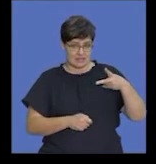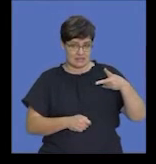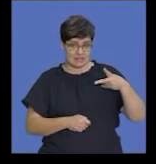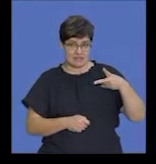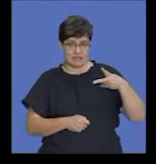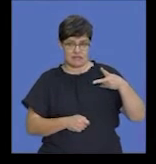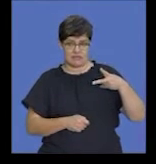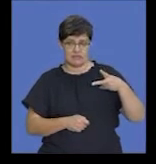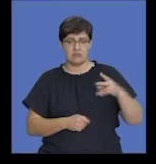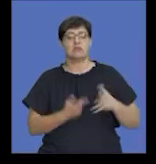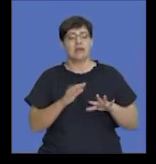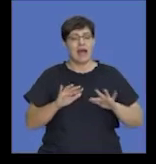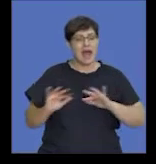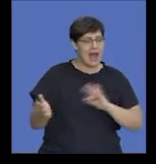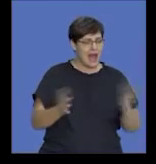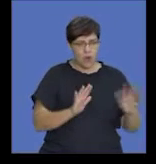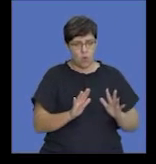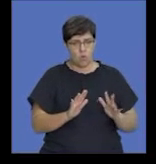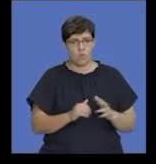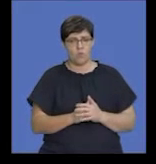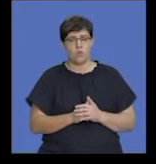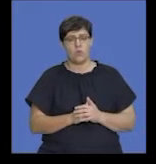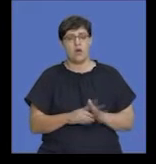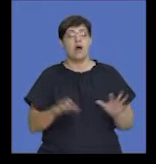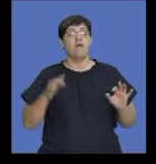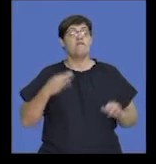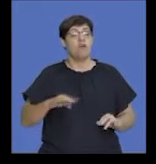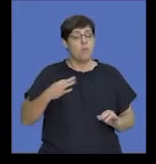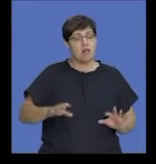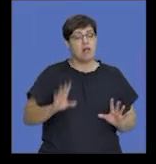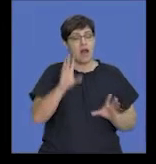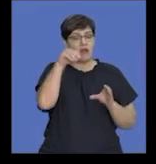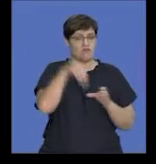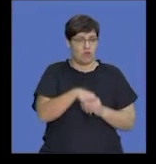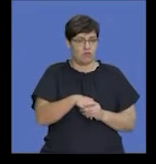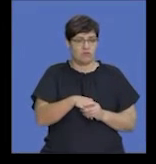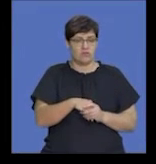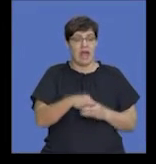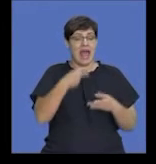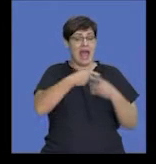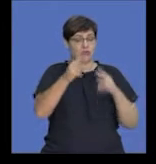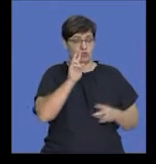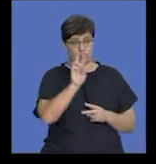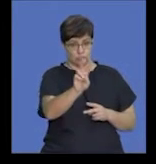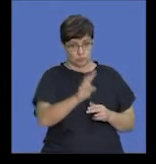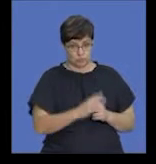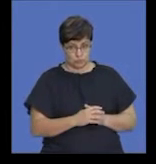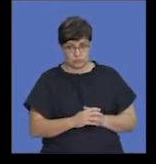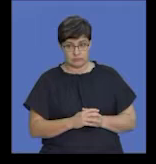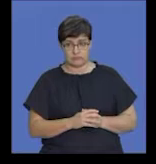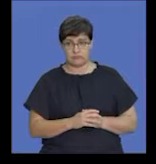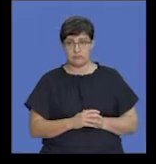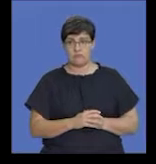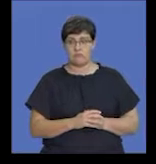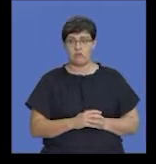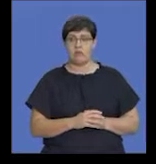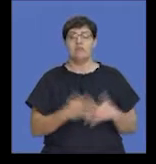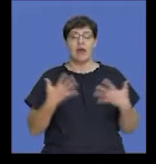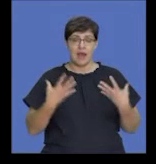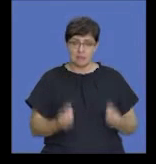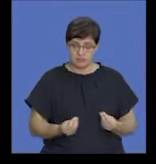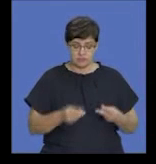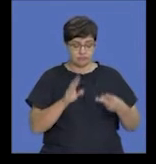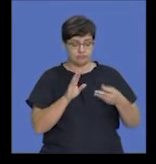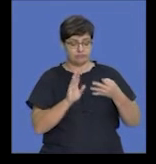is basically how the your formal letters should include two addresses. Okay. Then you have the